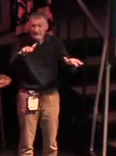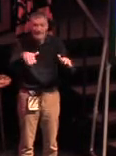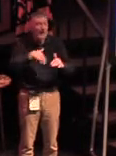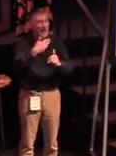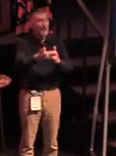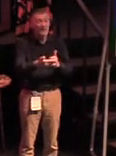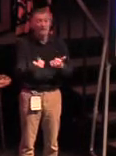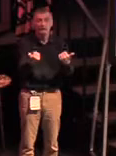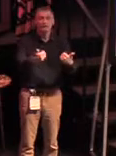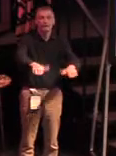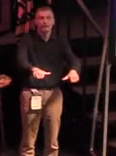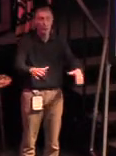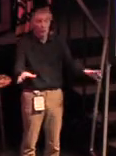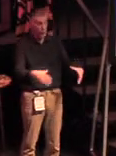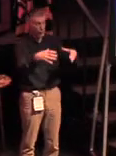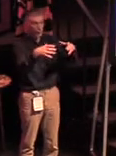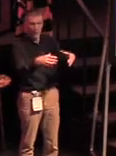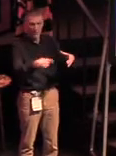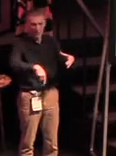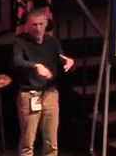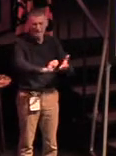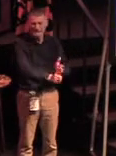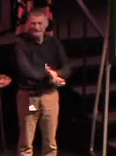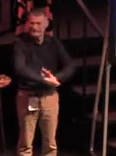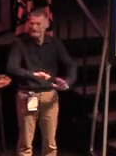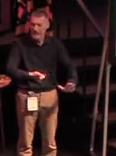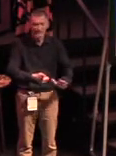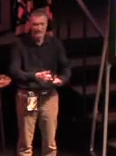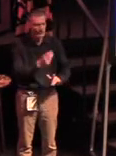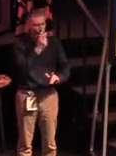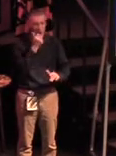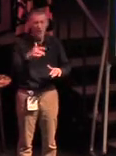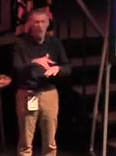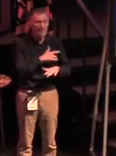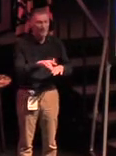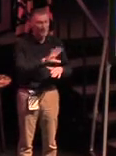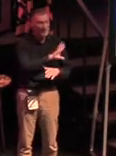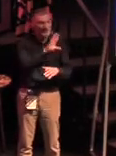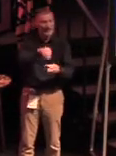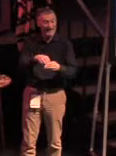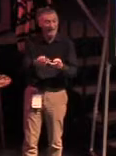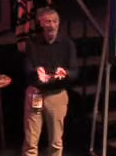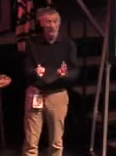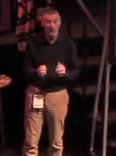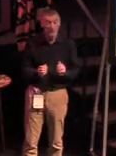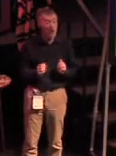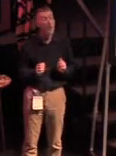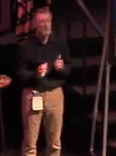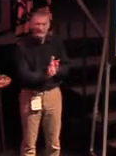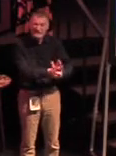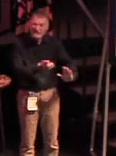up finding a group of incredibly talented young performers to join the ensemble, and they happened to be black.